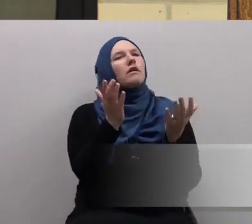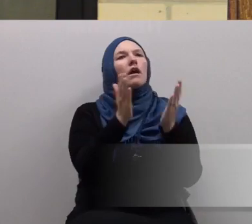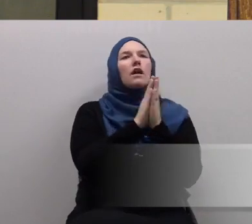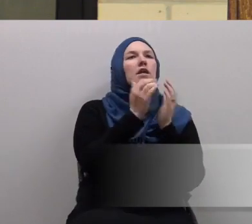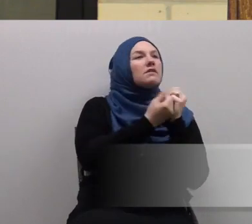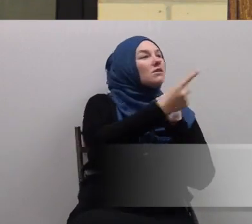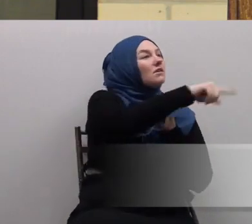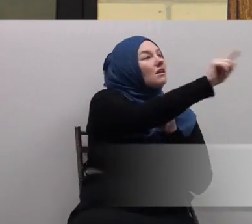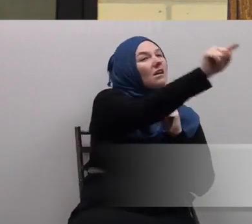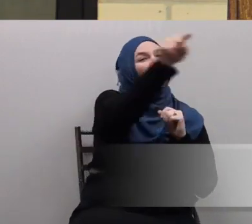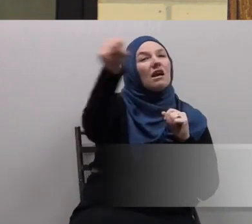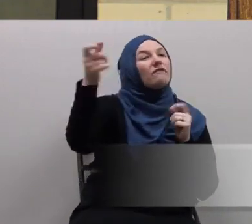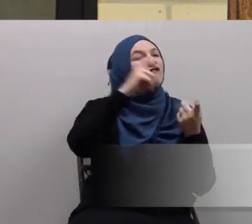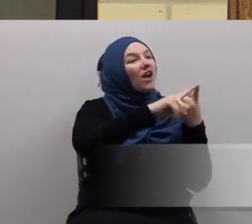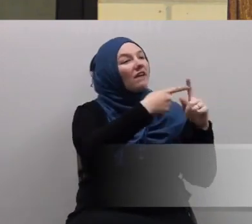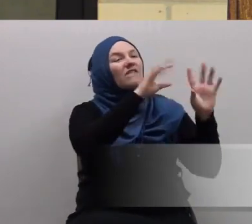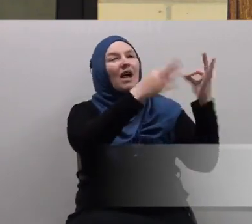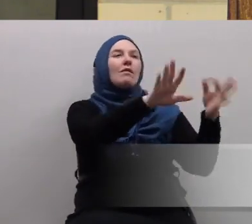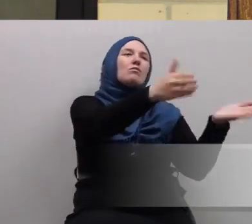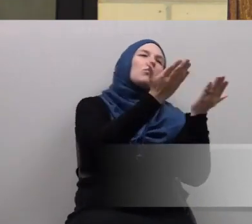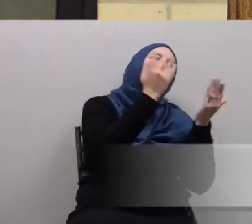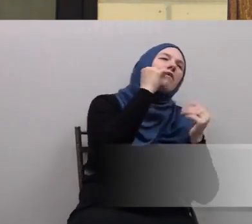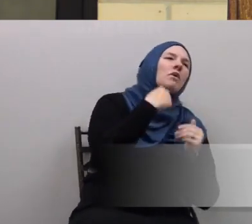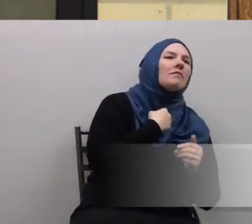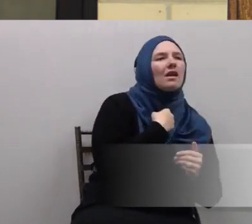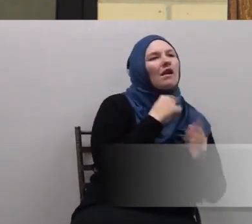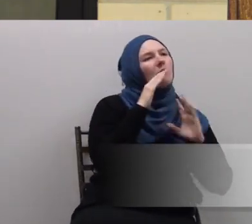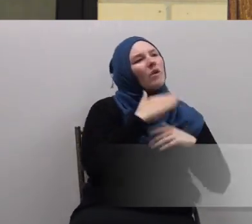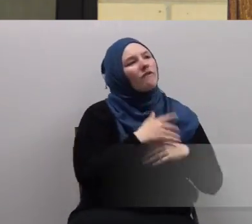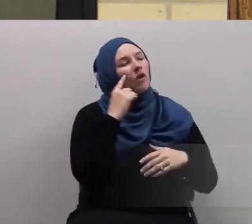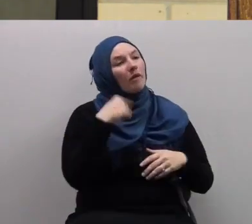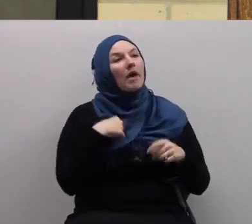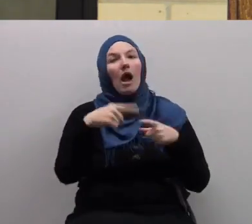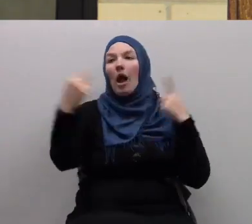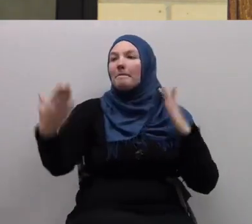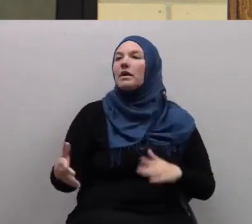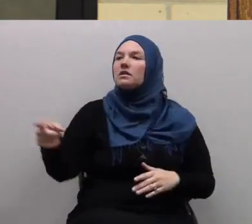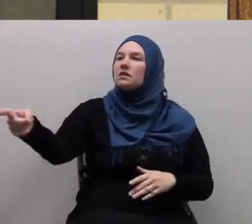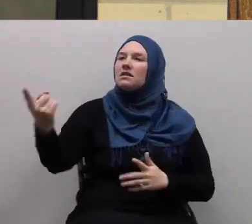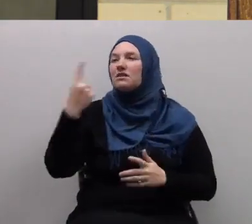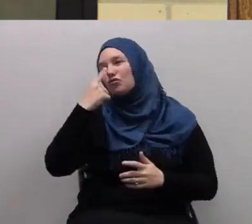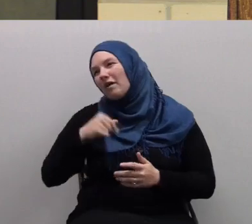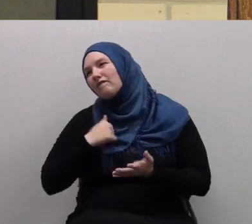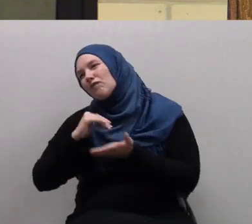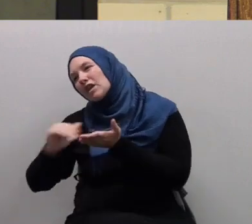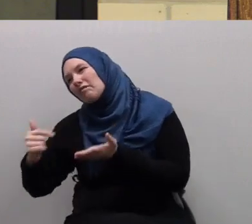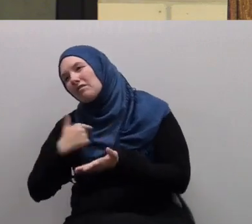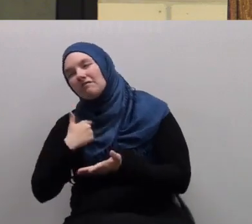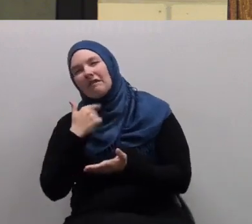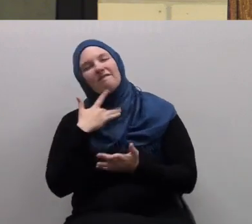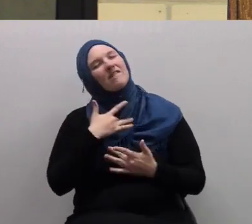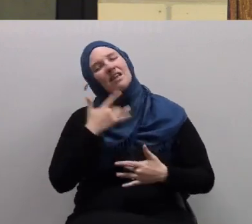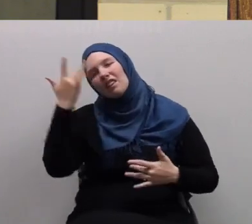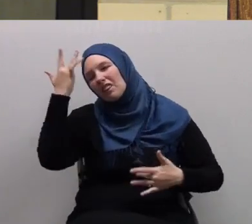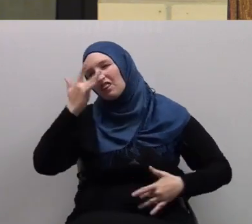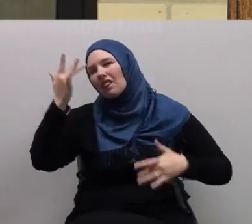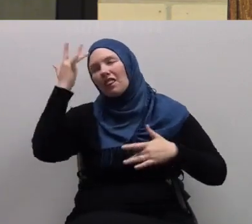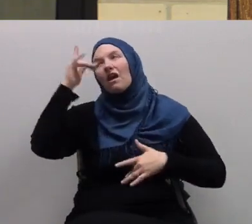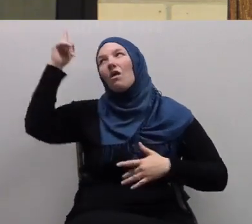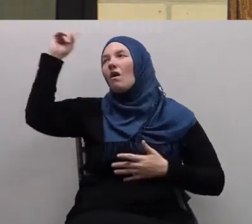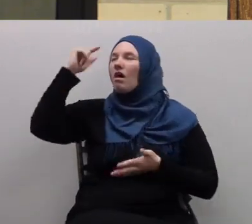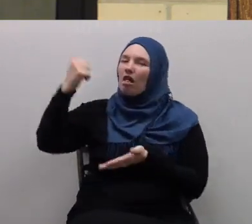everybody around us to pray. We ask even our enemies to forgive us and pray for our